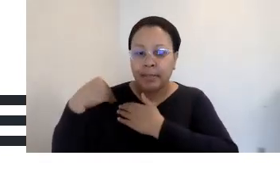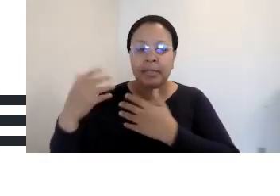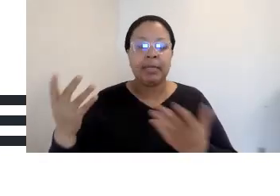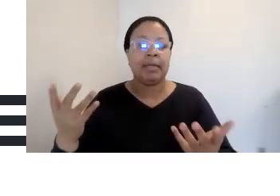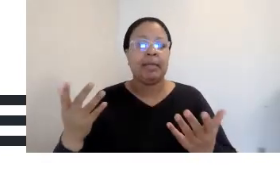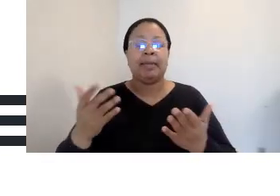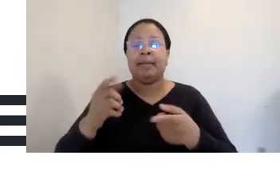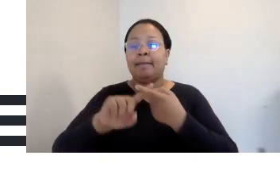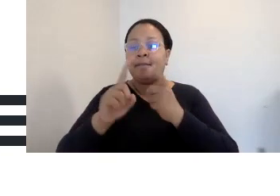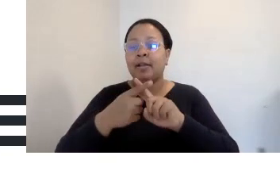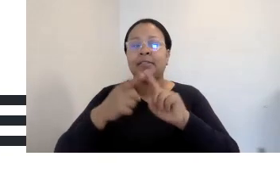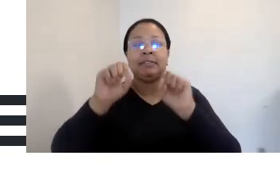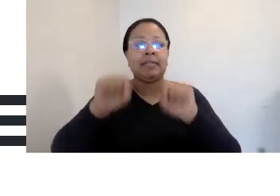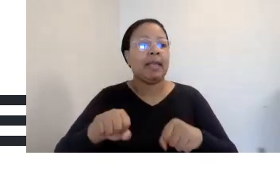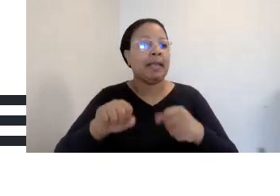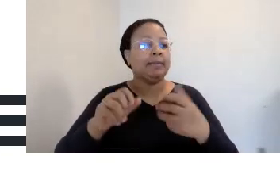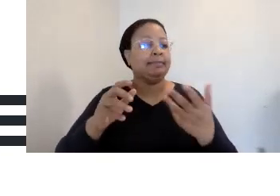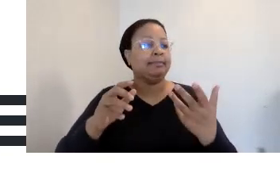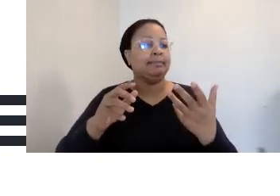can help keep track of one another.